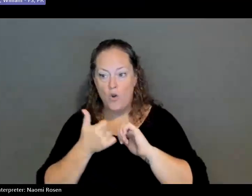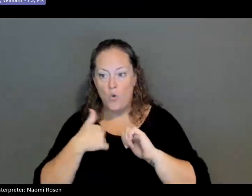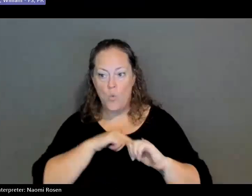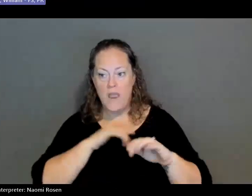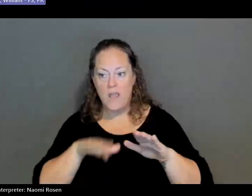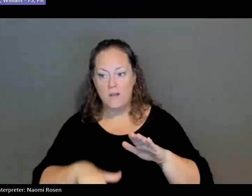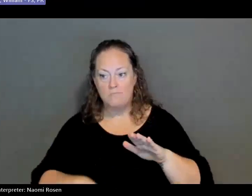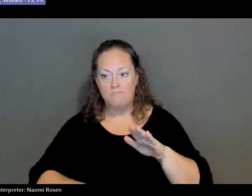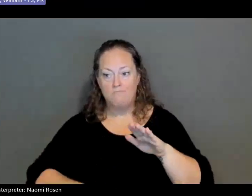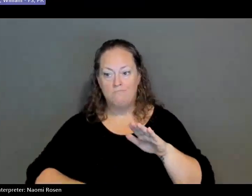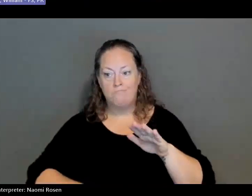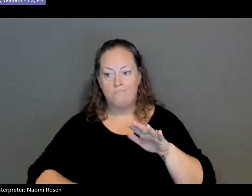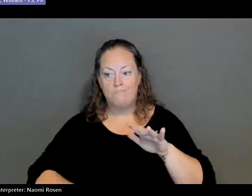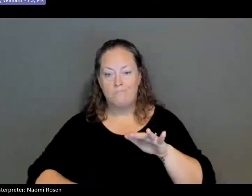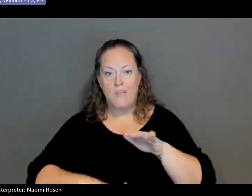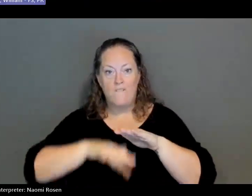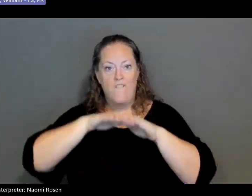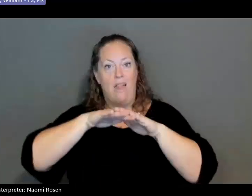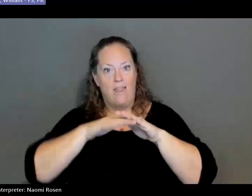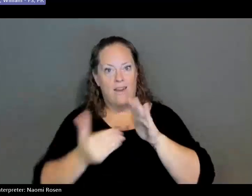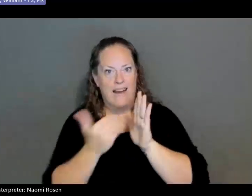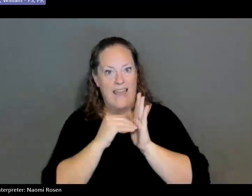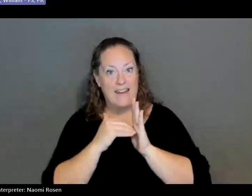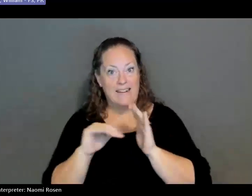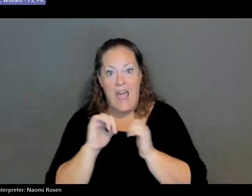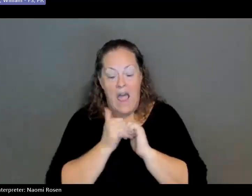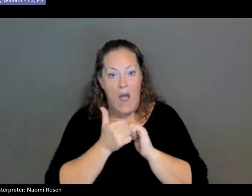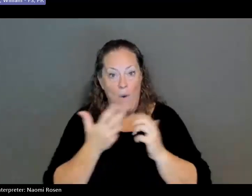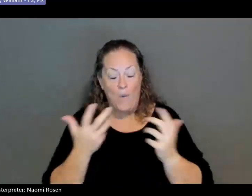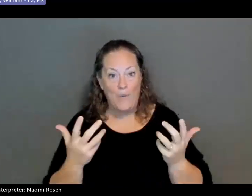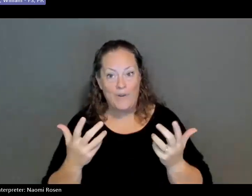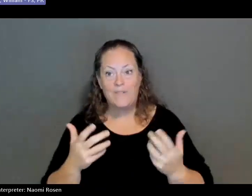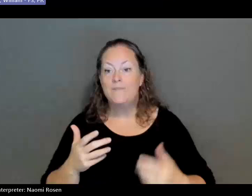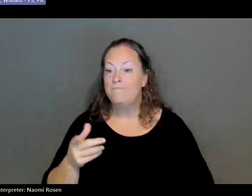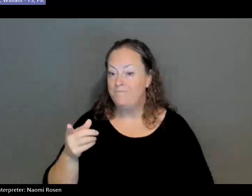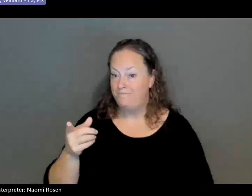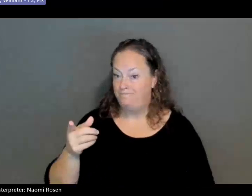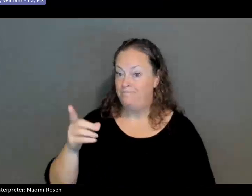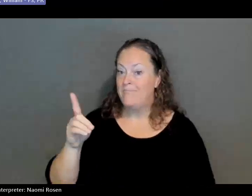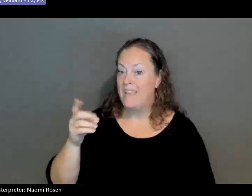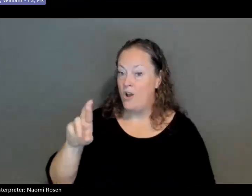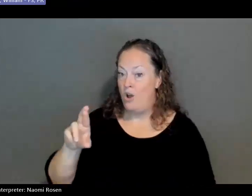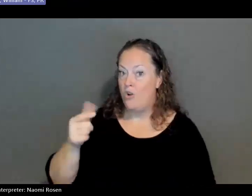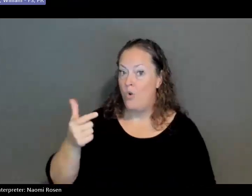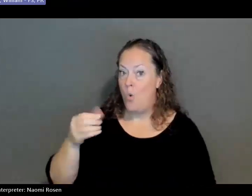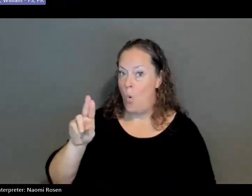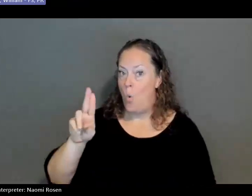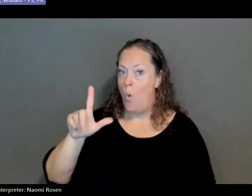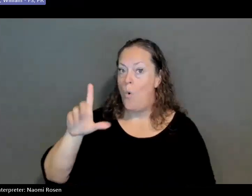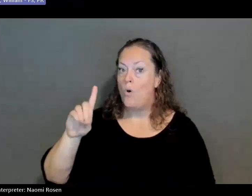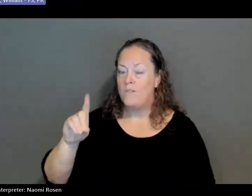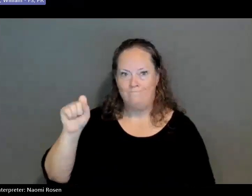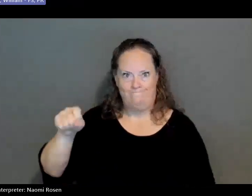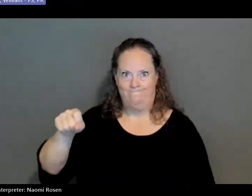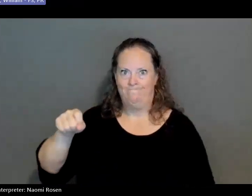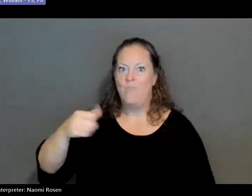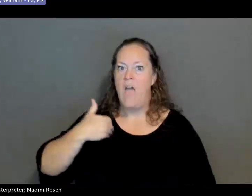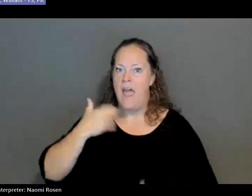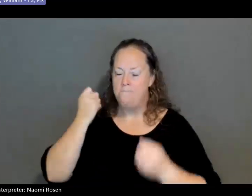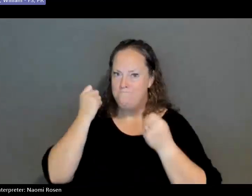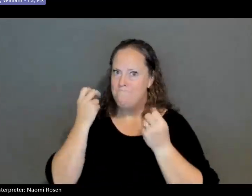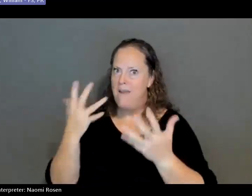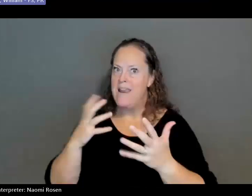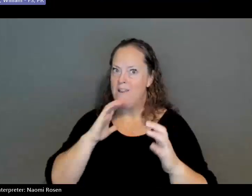Thanks for sharing that, Gail. Yeah, as we had lots of conversations with farmers